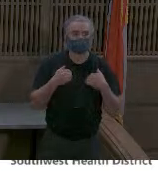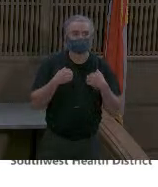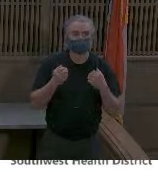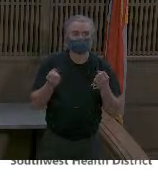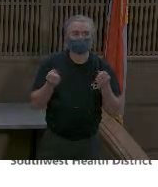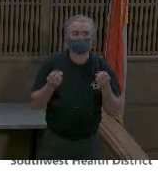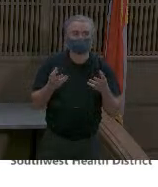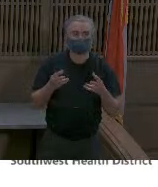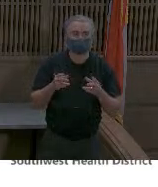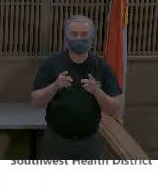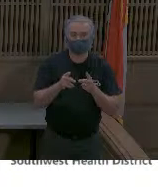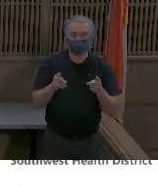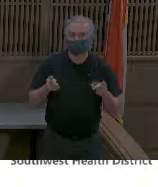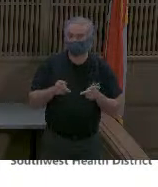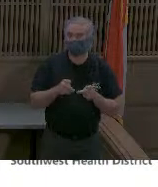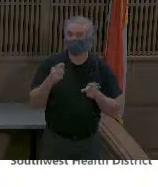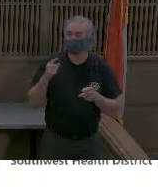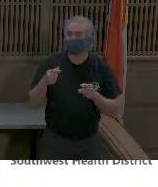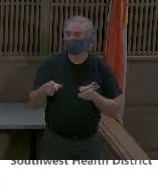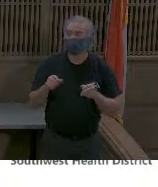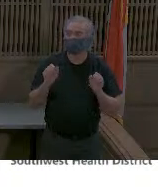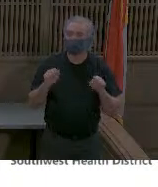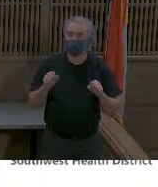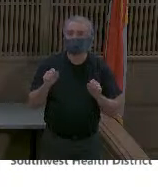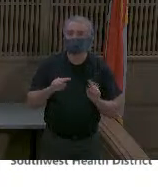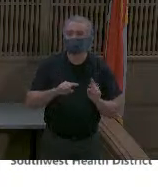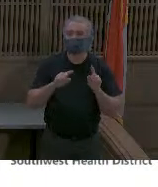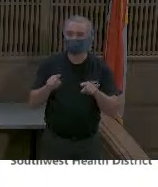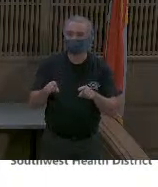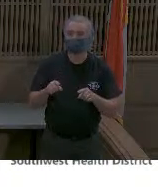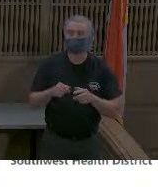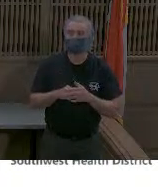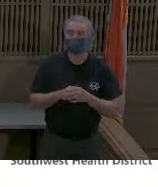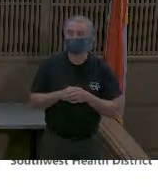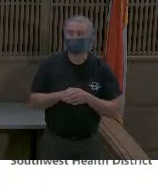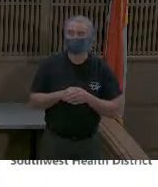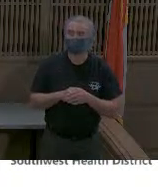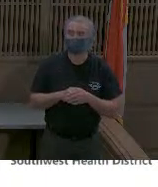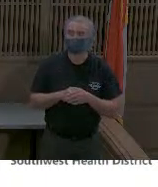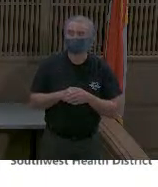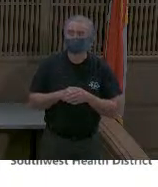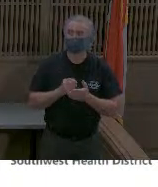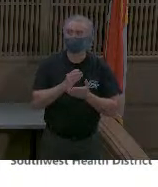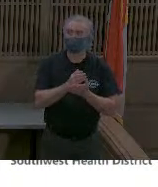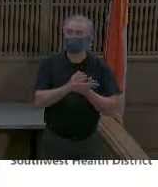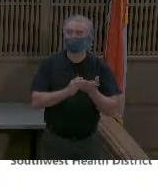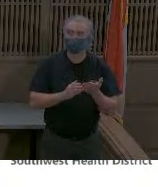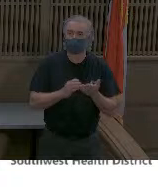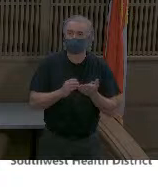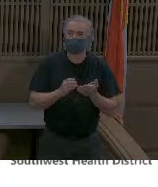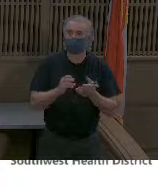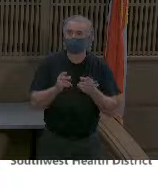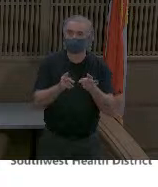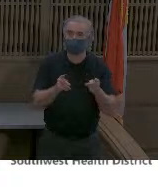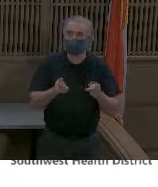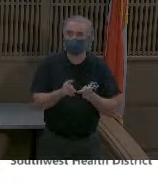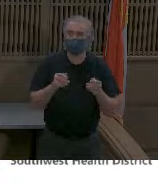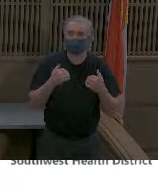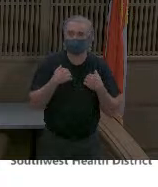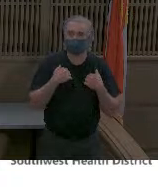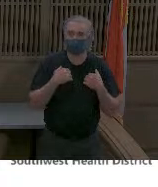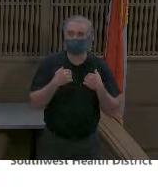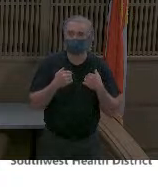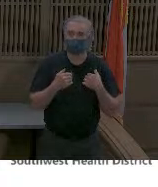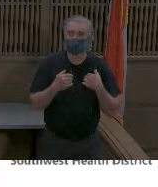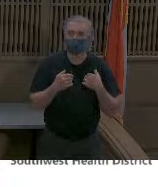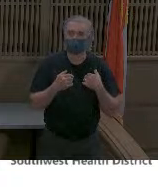may be days or locations where the inventory may get down a little low, but we have not run